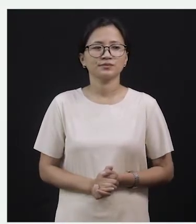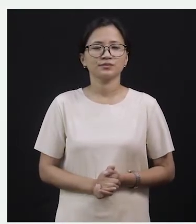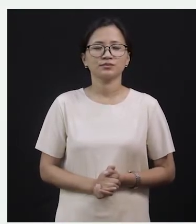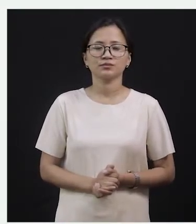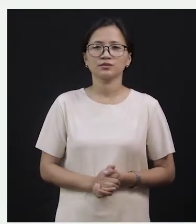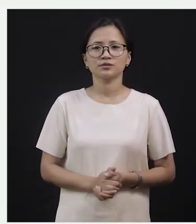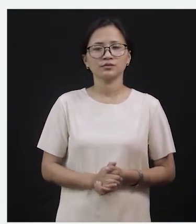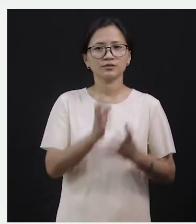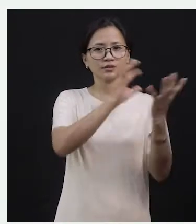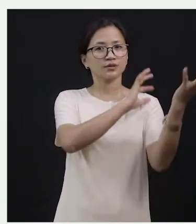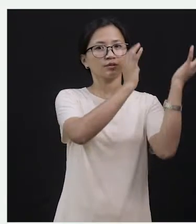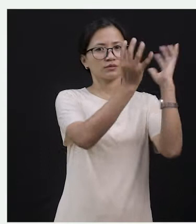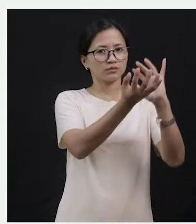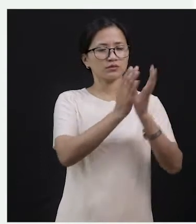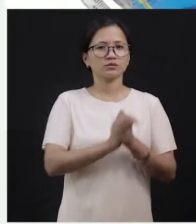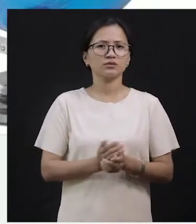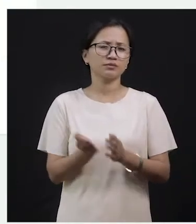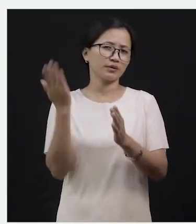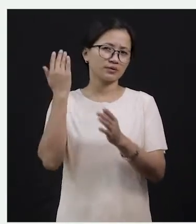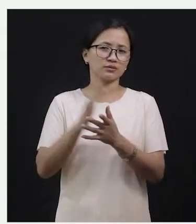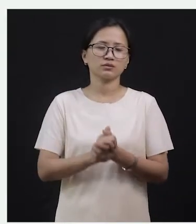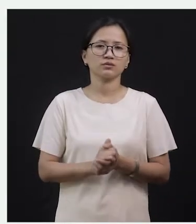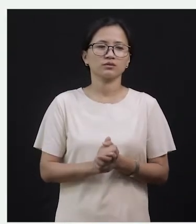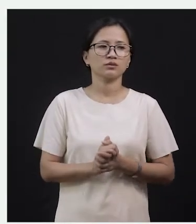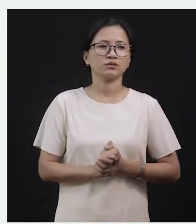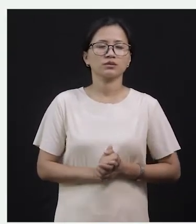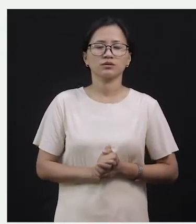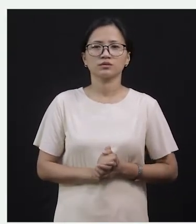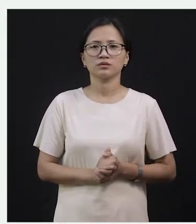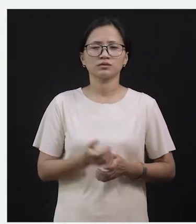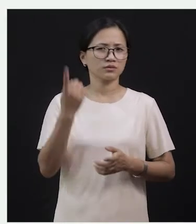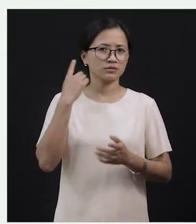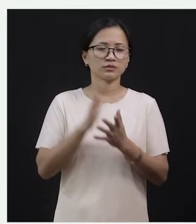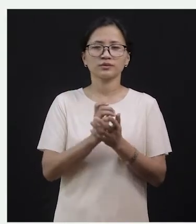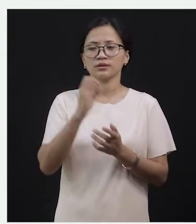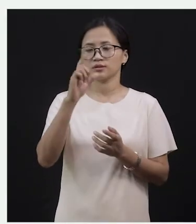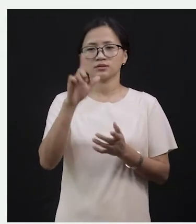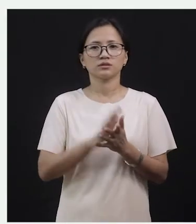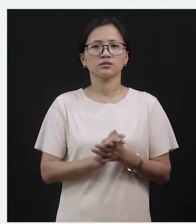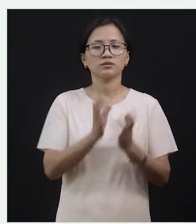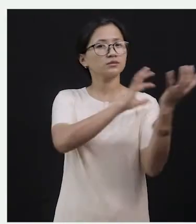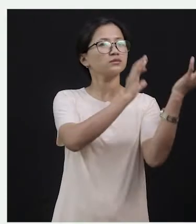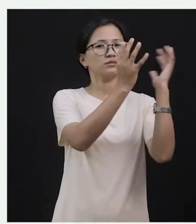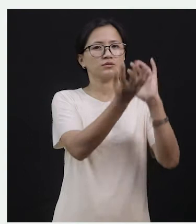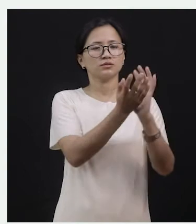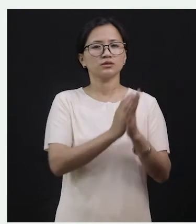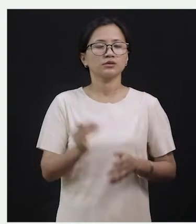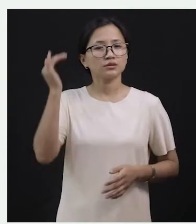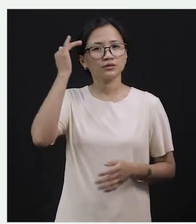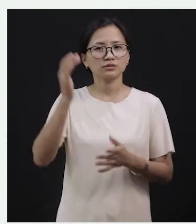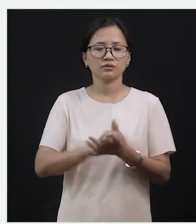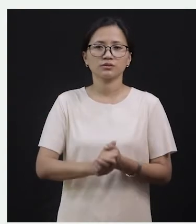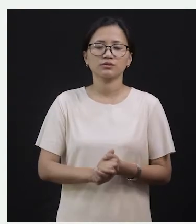now in the earth, let me take you back once more. I told you in the last class that our earth is also known